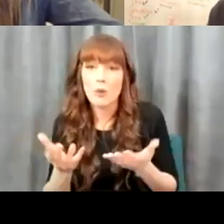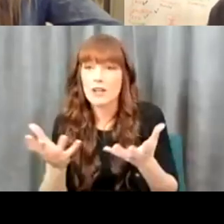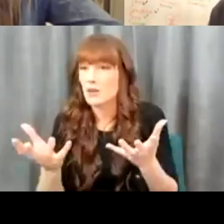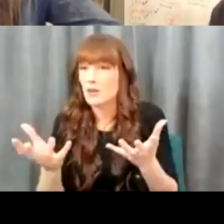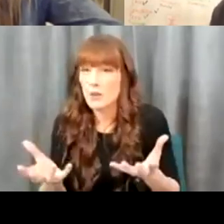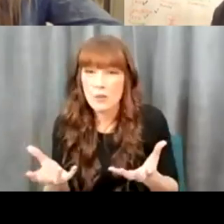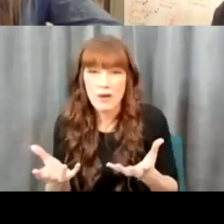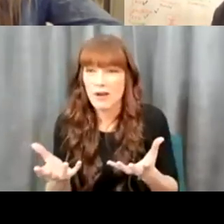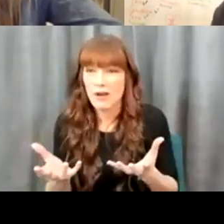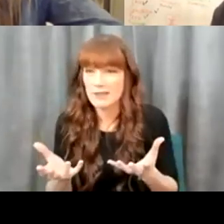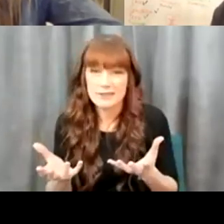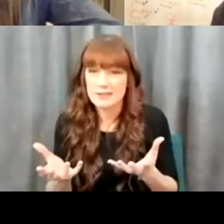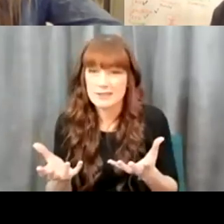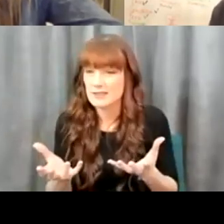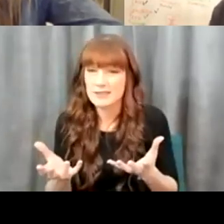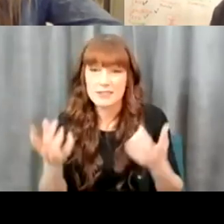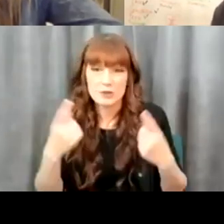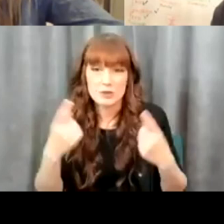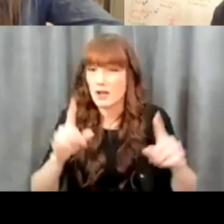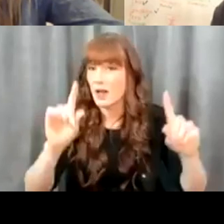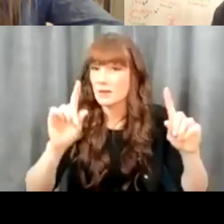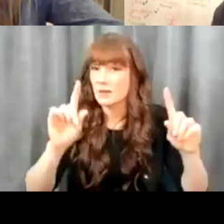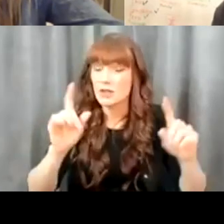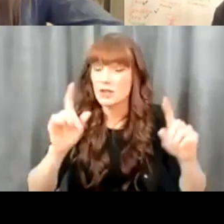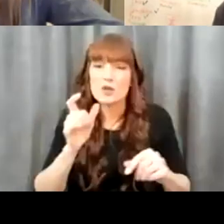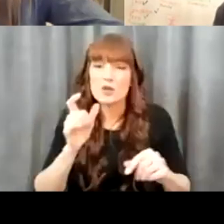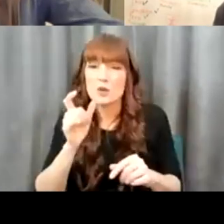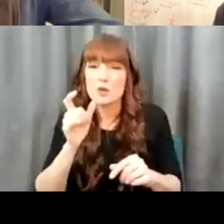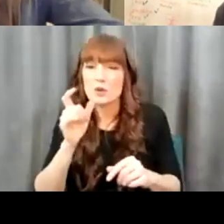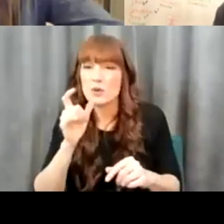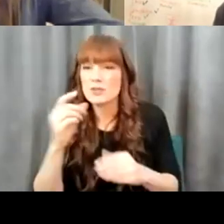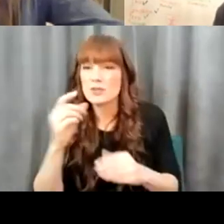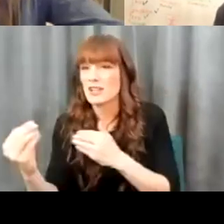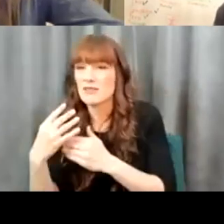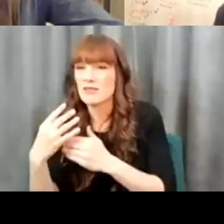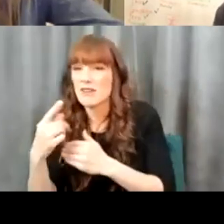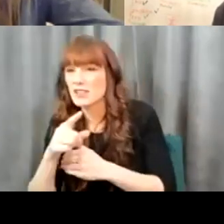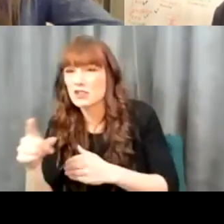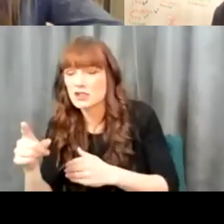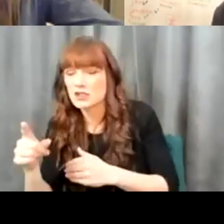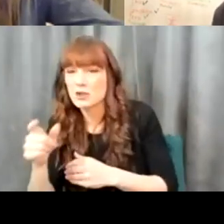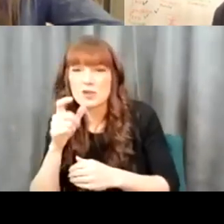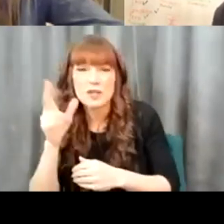what is it that you want to accomplish, and who are you going to listen to? You know, I think that